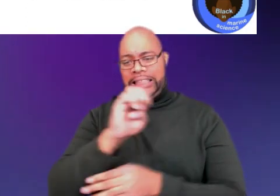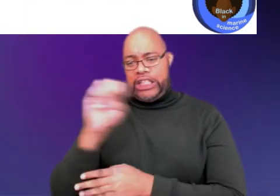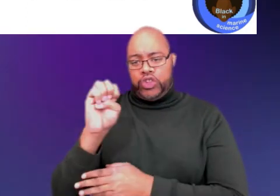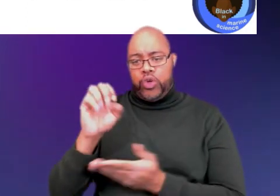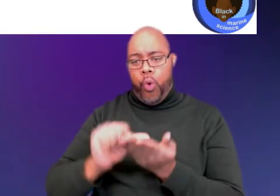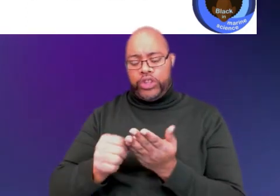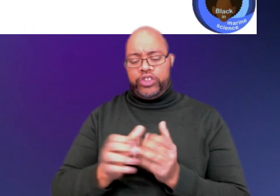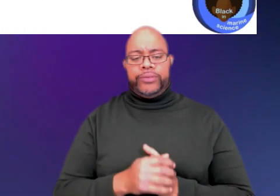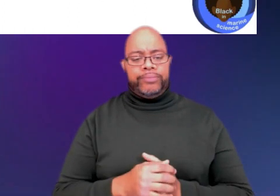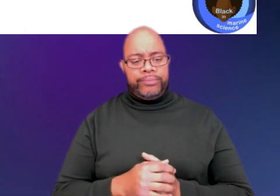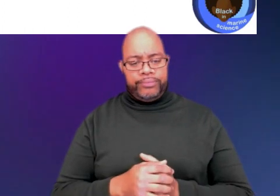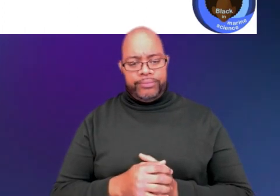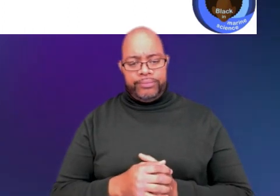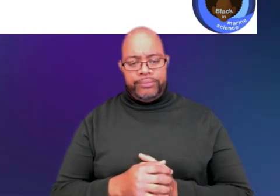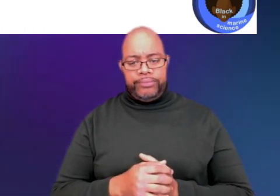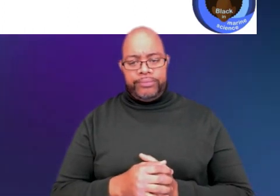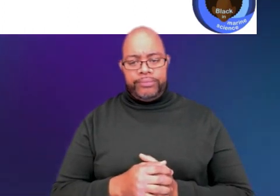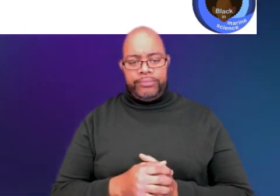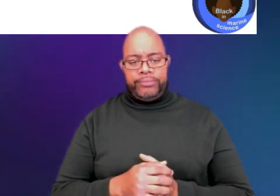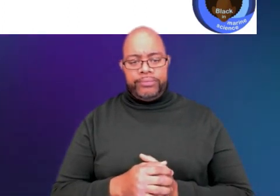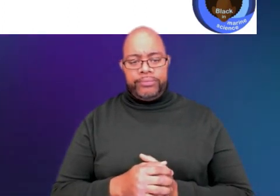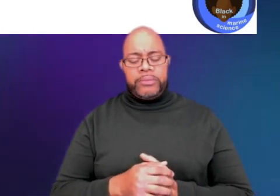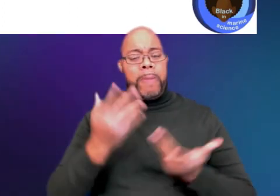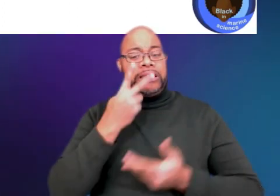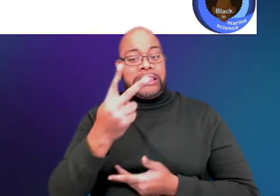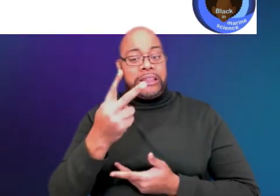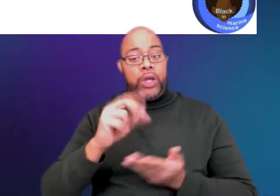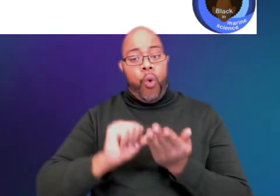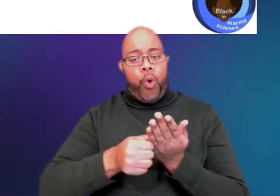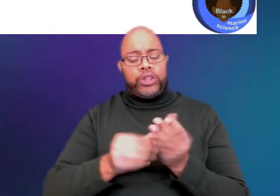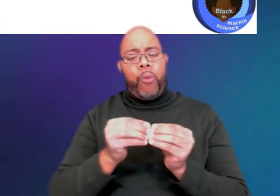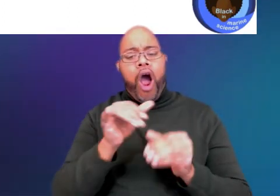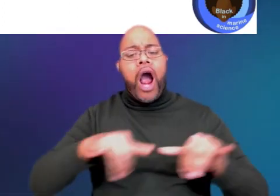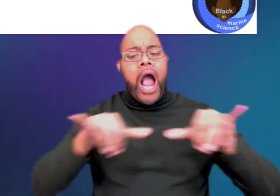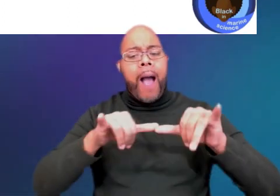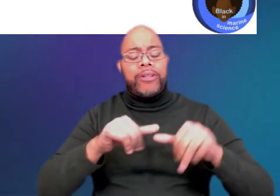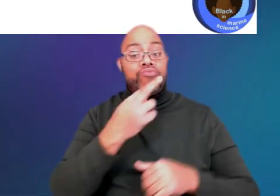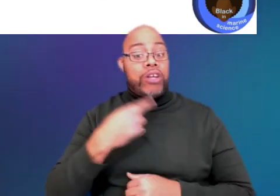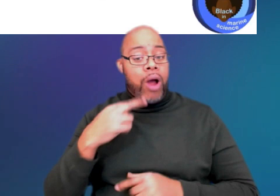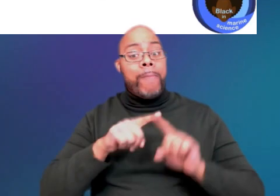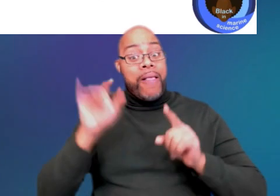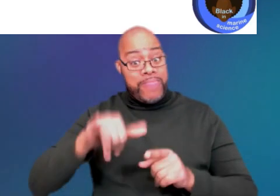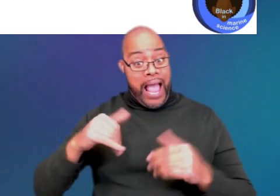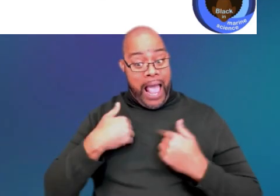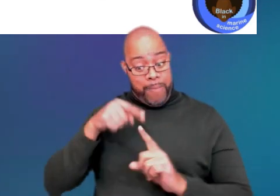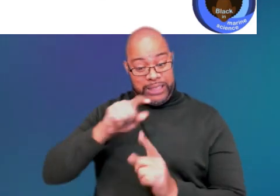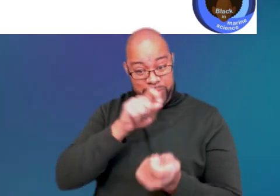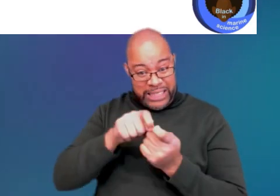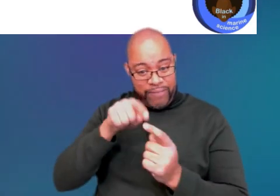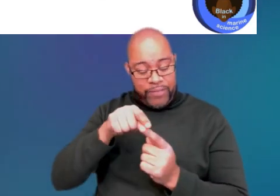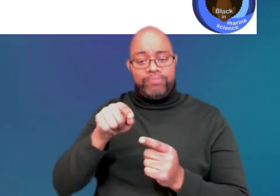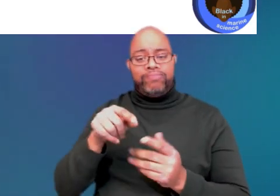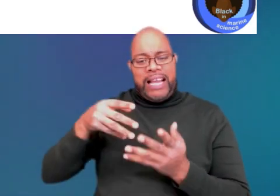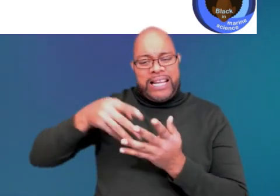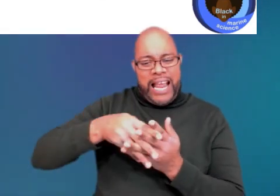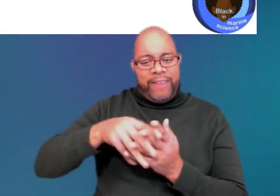oyster, Crassostrea virginica. You might see oysters more commonly at restaurants, but this species is native to the eastern